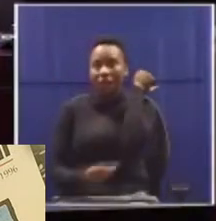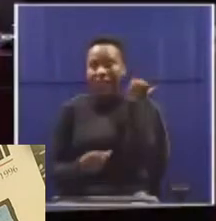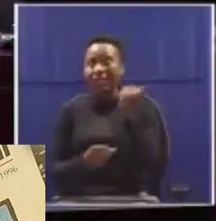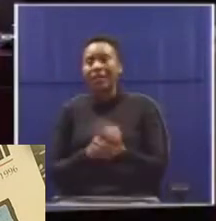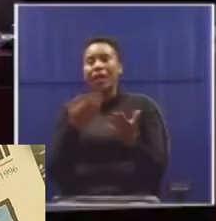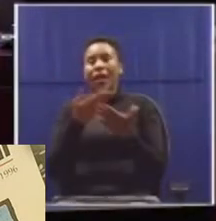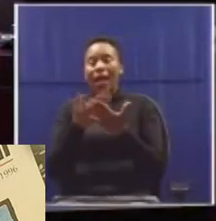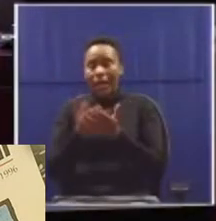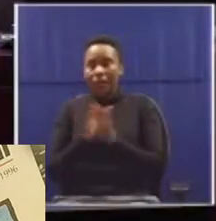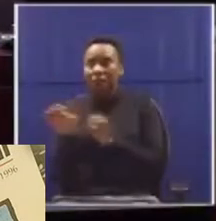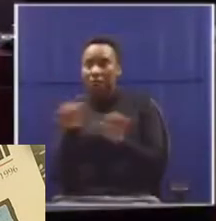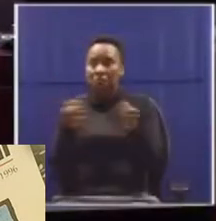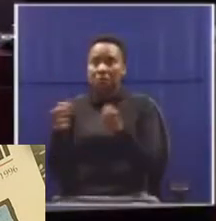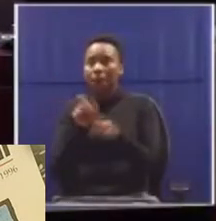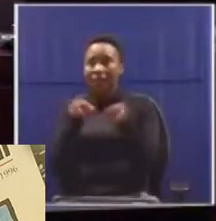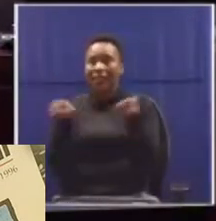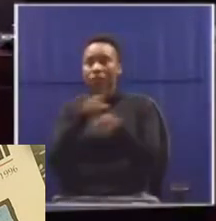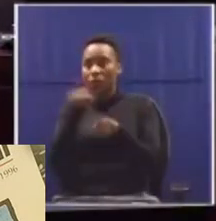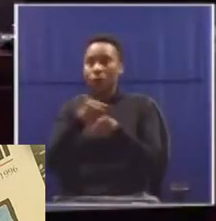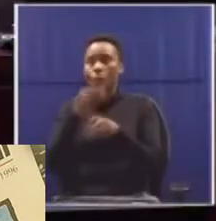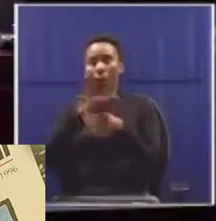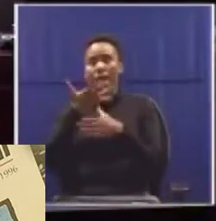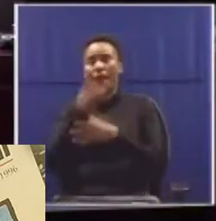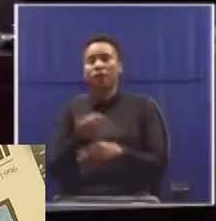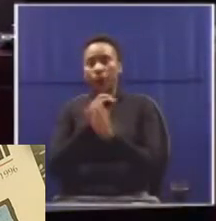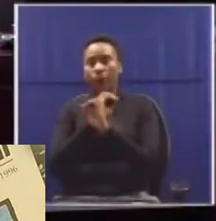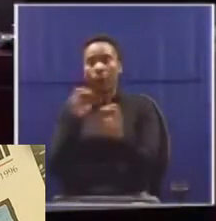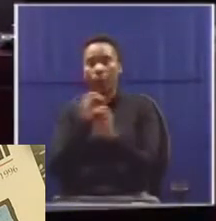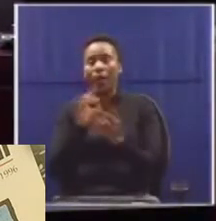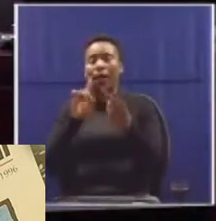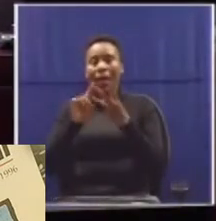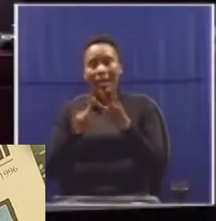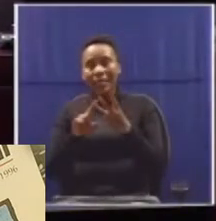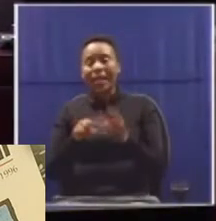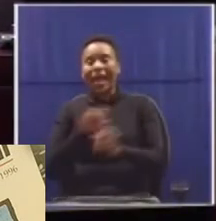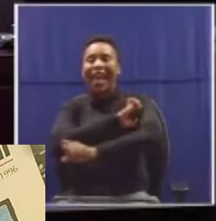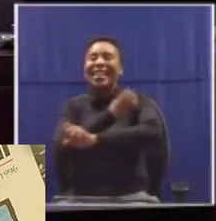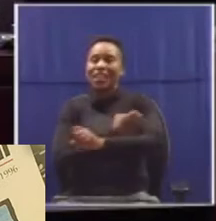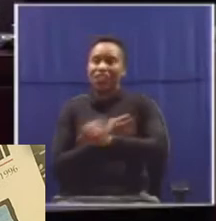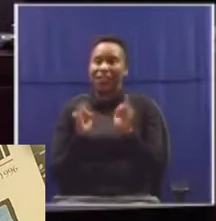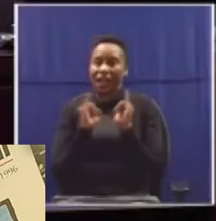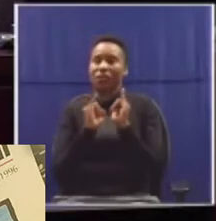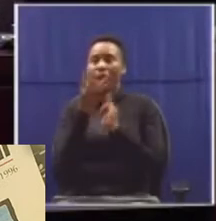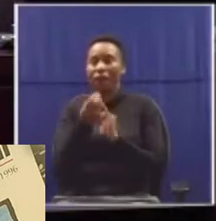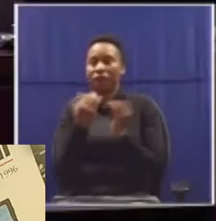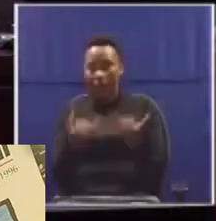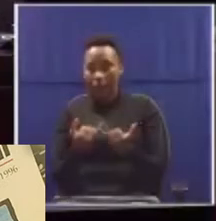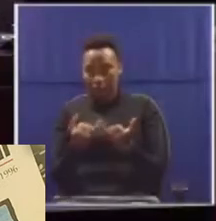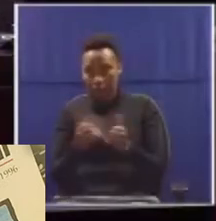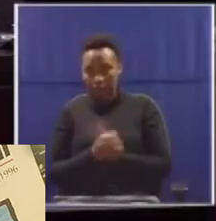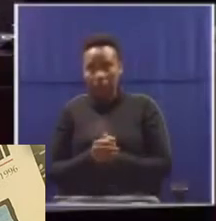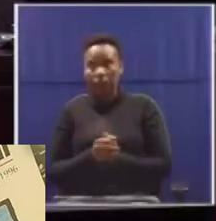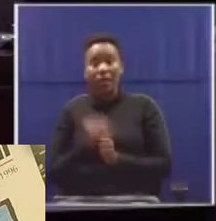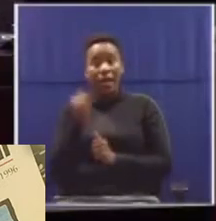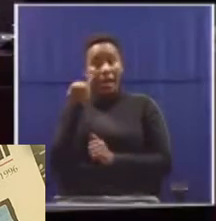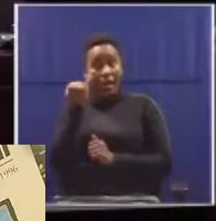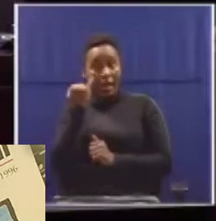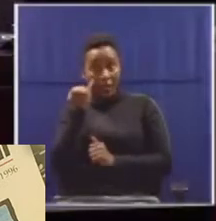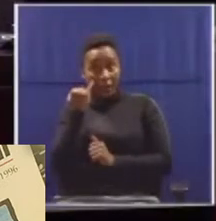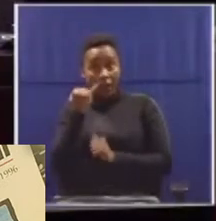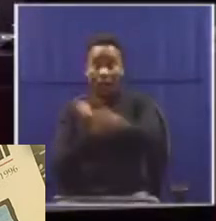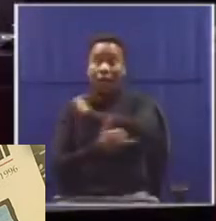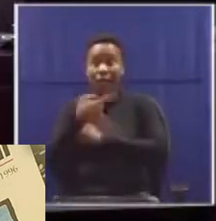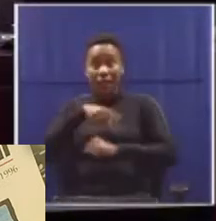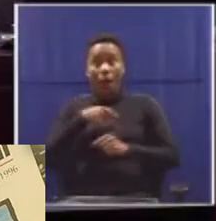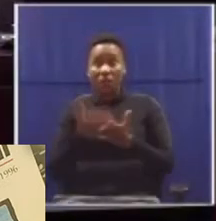unemployed and our energy crisis a poisonous cycle if our country doesn't prioritize addressing